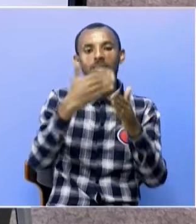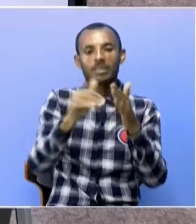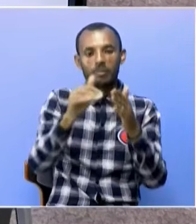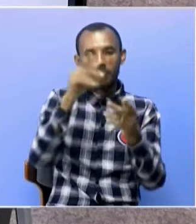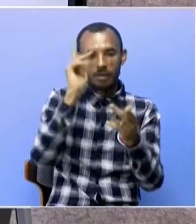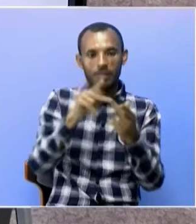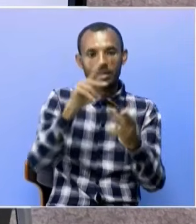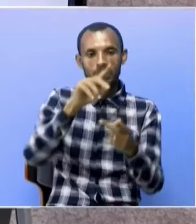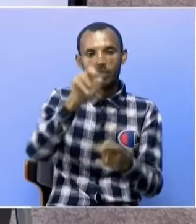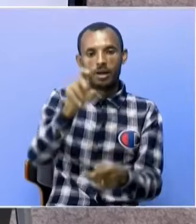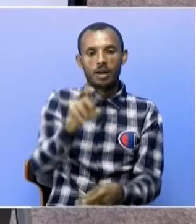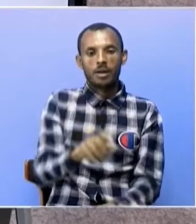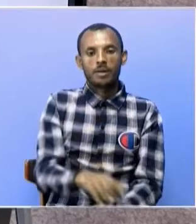perfect square?